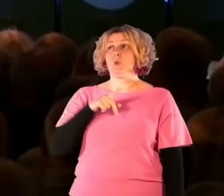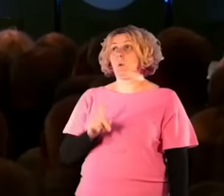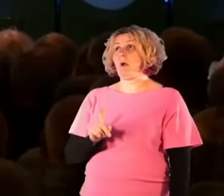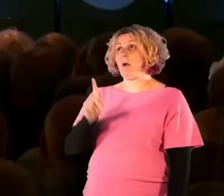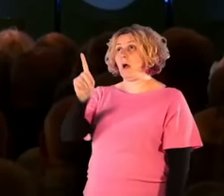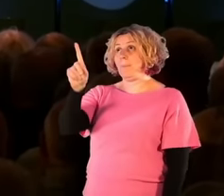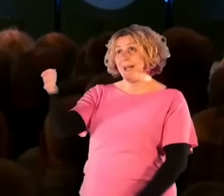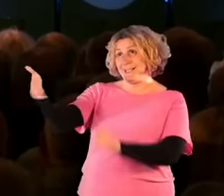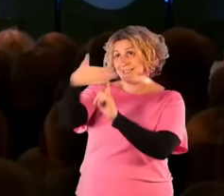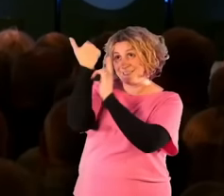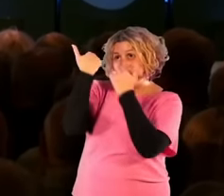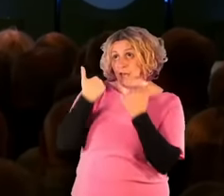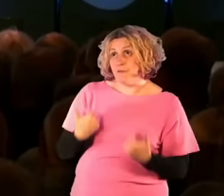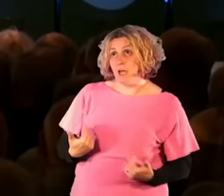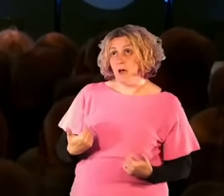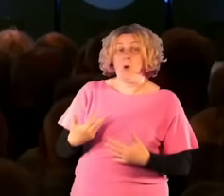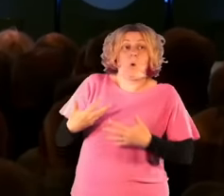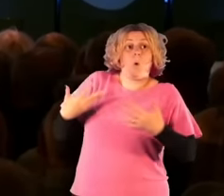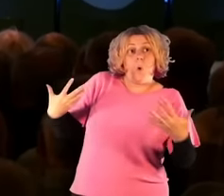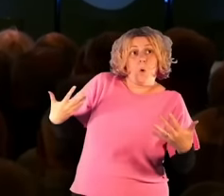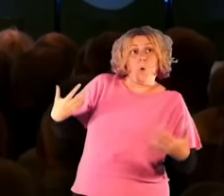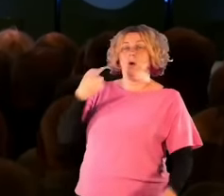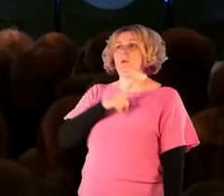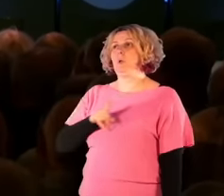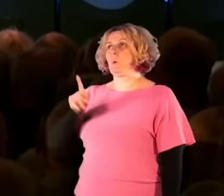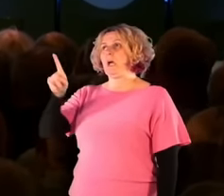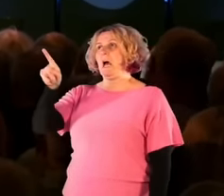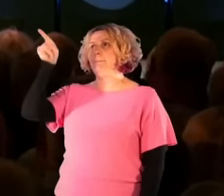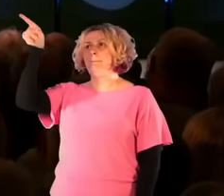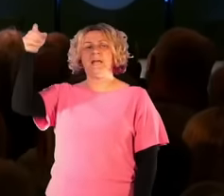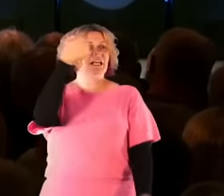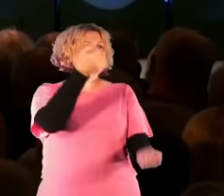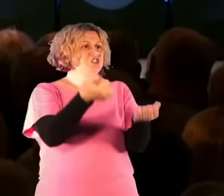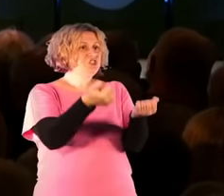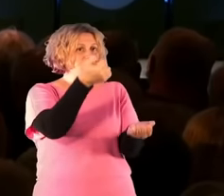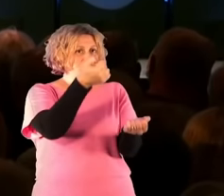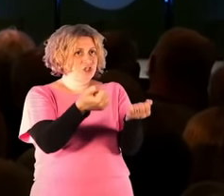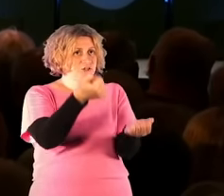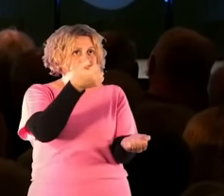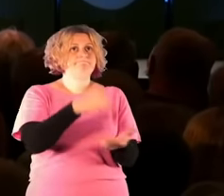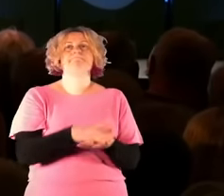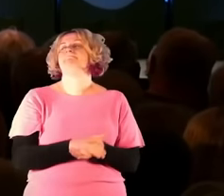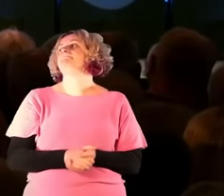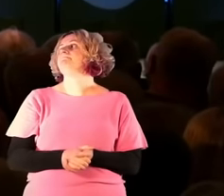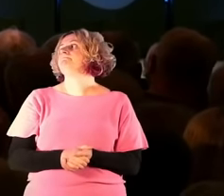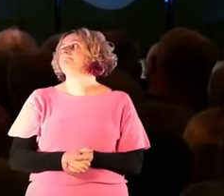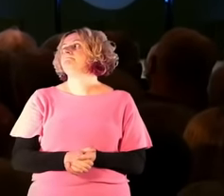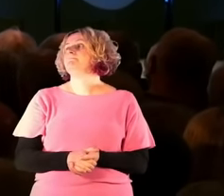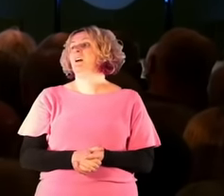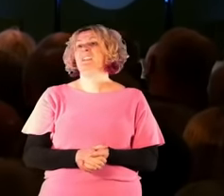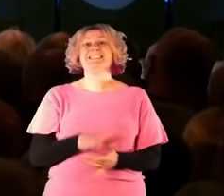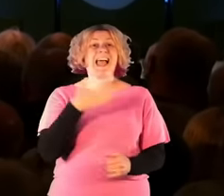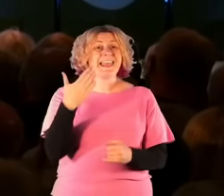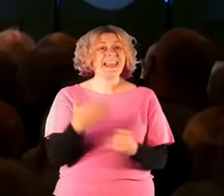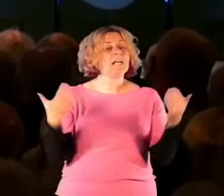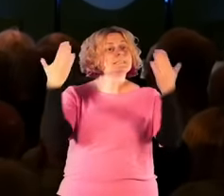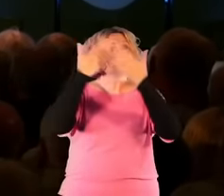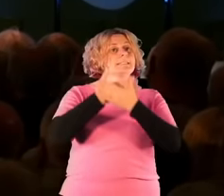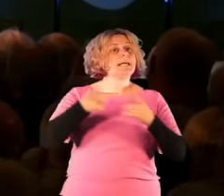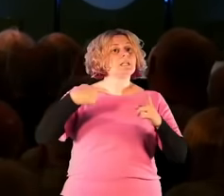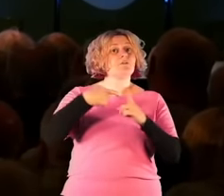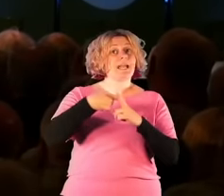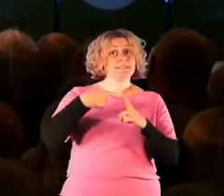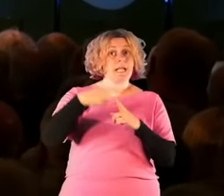or you appear before him as judge. And I want to plead with you tonight on this very last night of Keswick, just